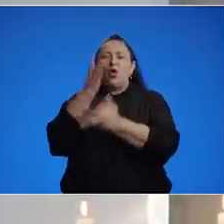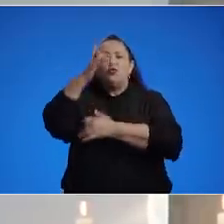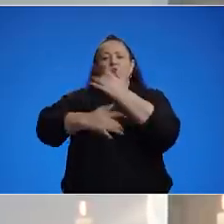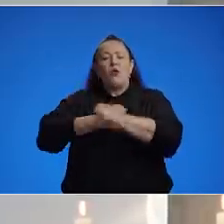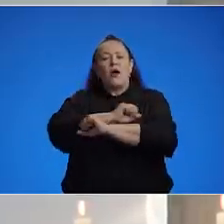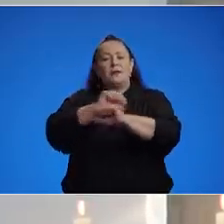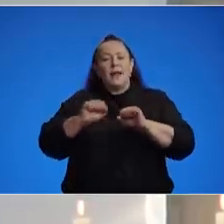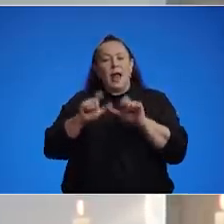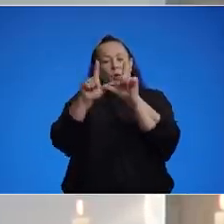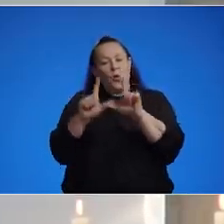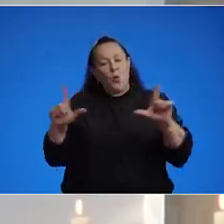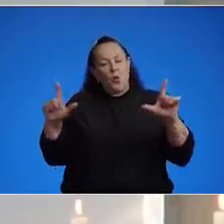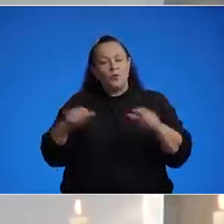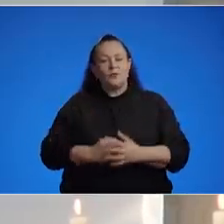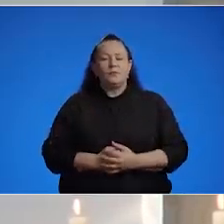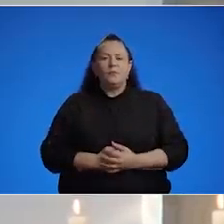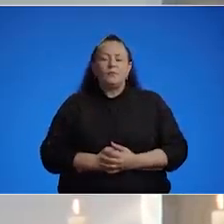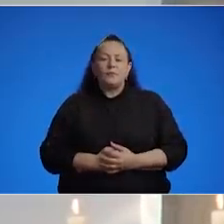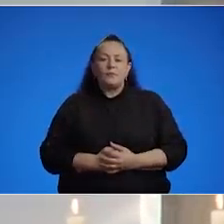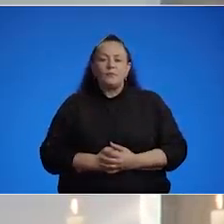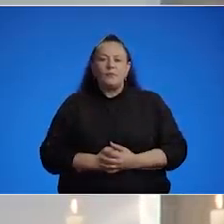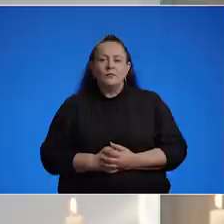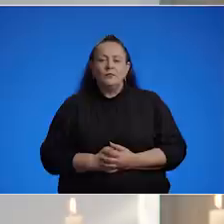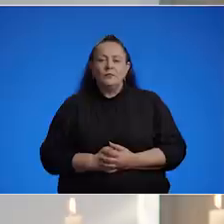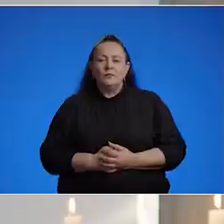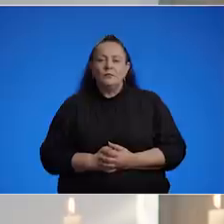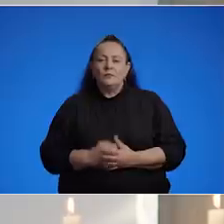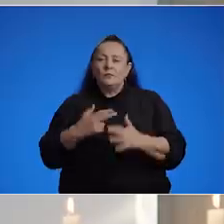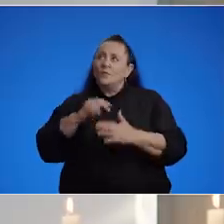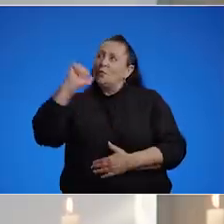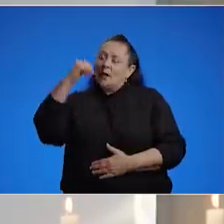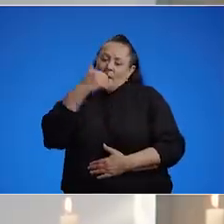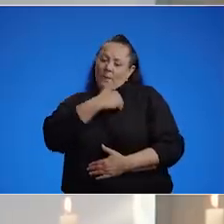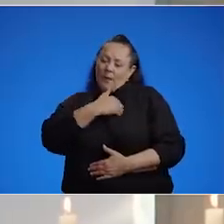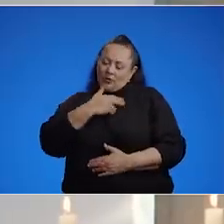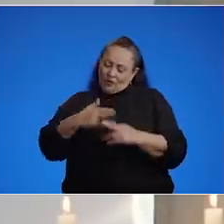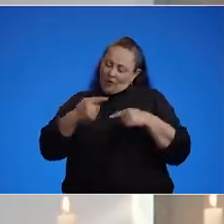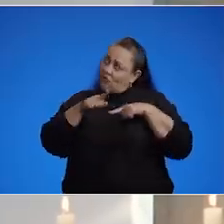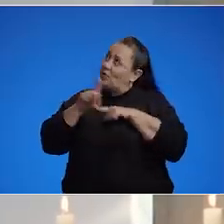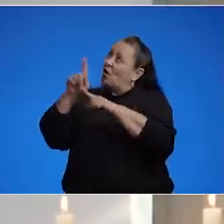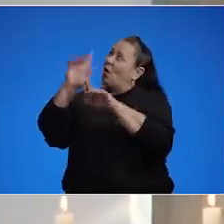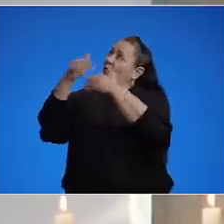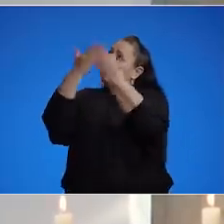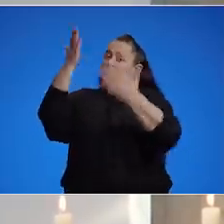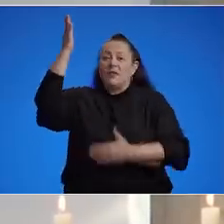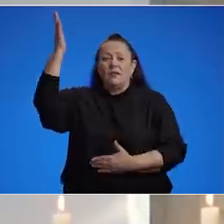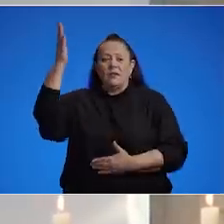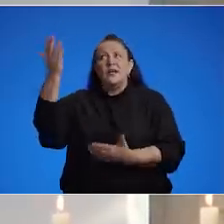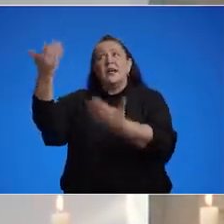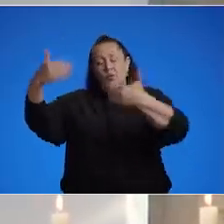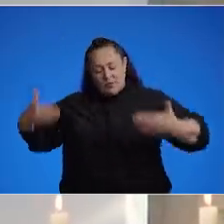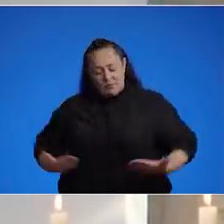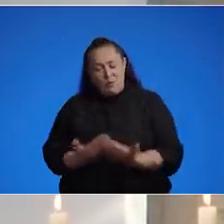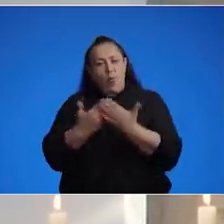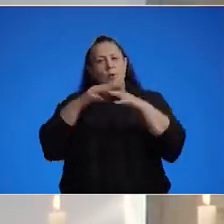Christ our Lord. For out of compassion for the waywardness that is ours, He humbled himself and was